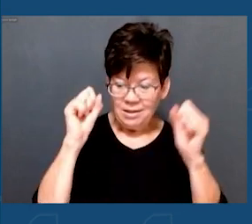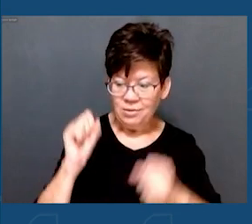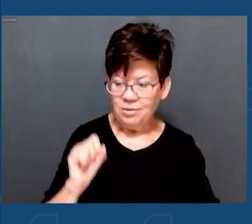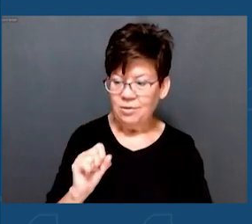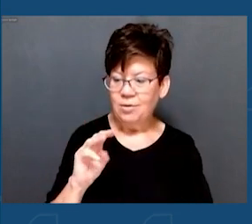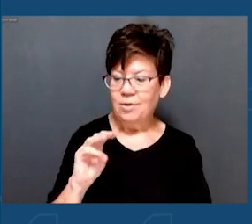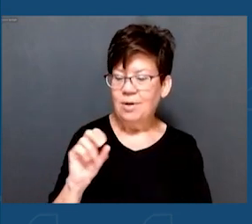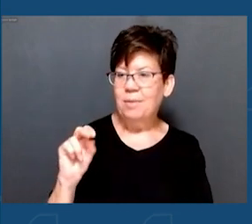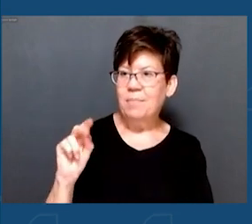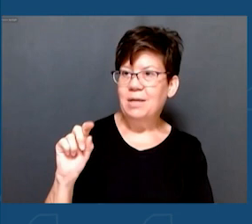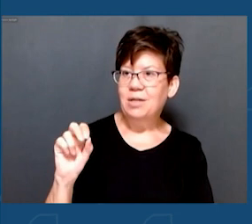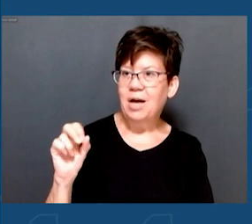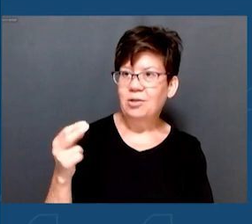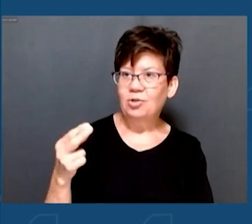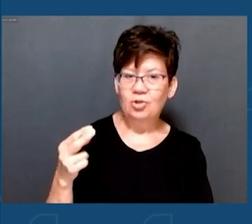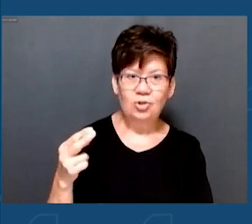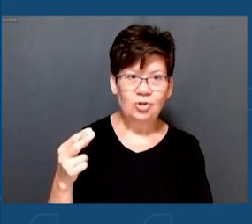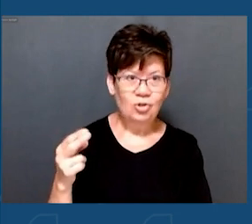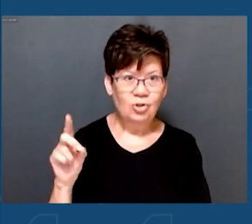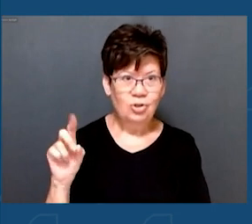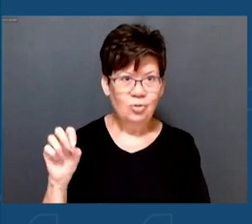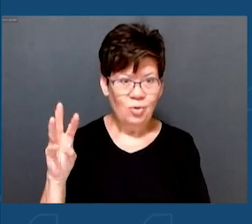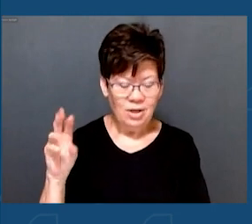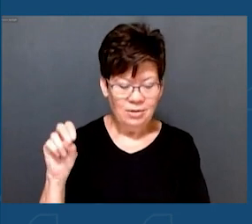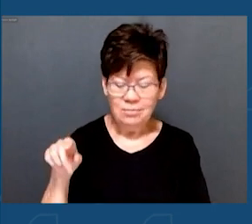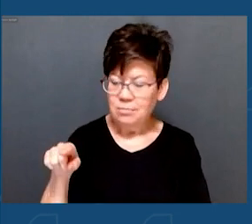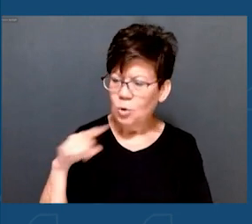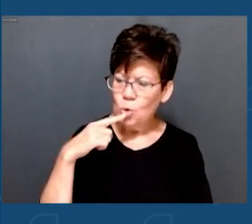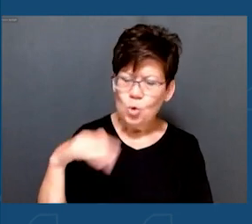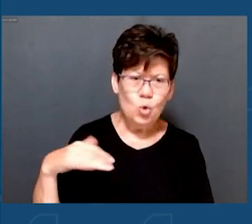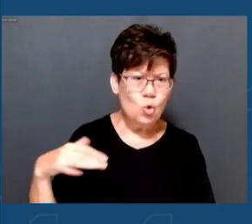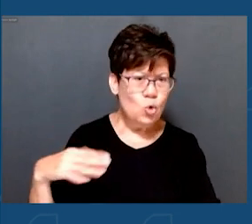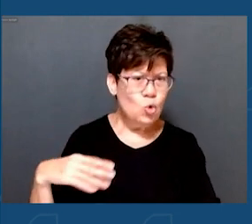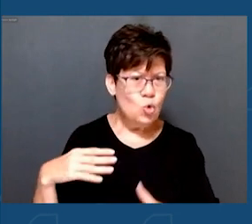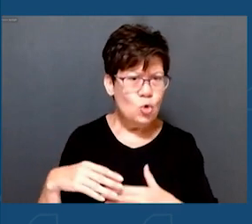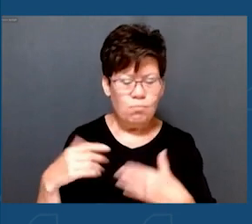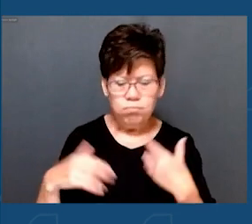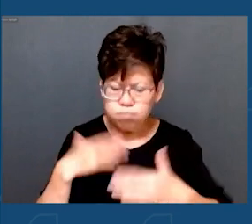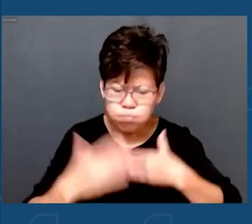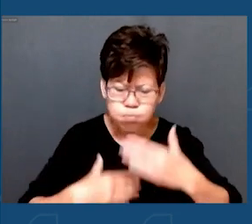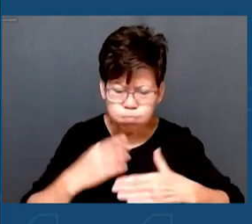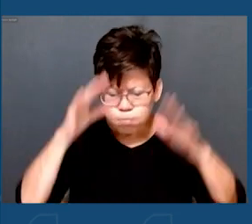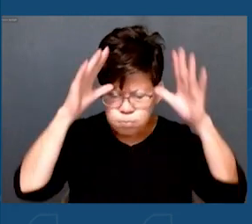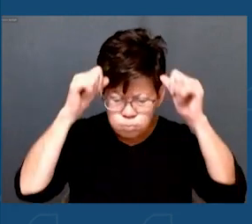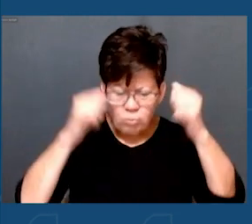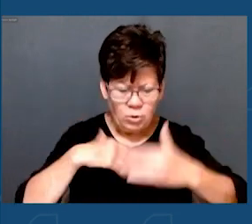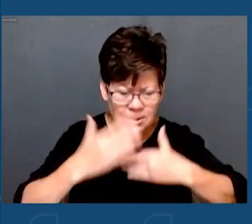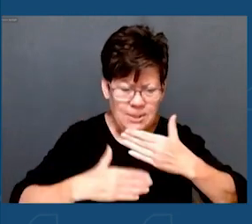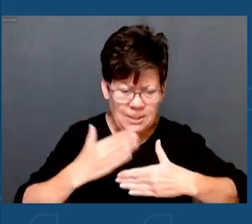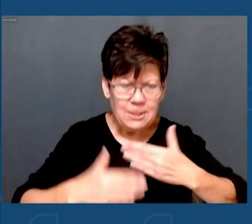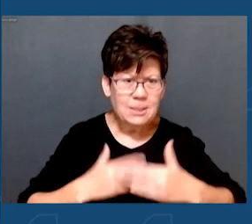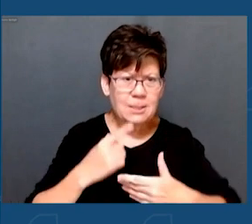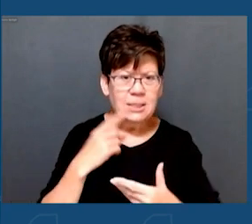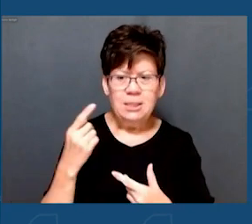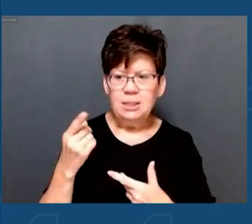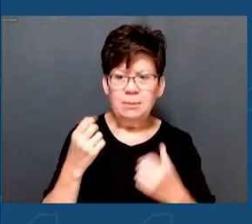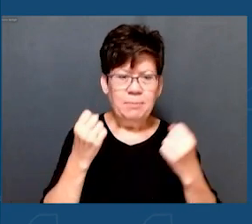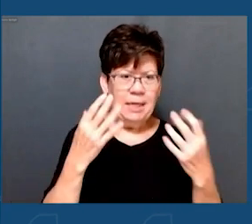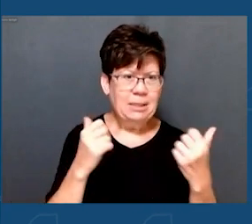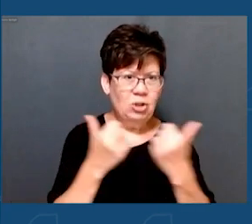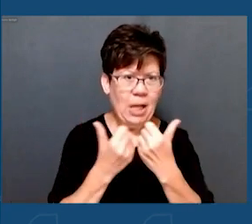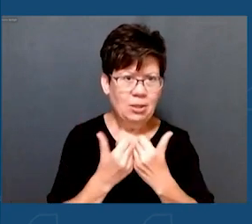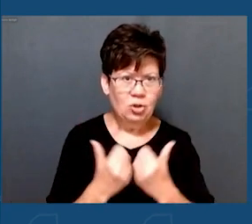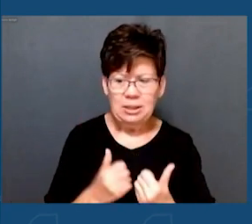his leadership and unwavering ability to find a path forward, given some of the challenges along the